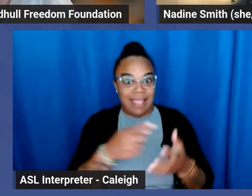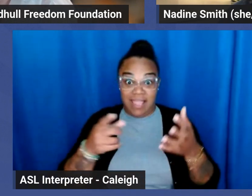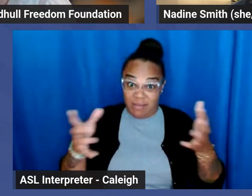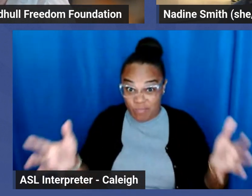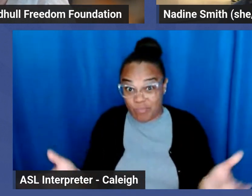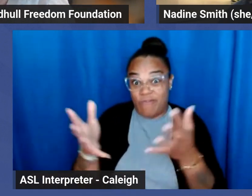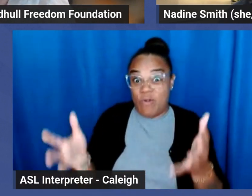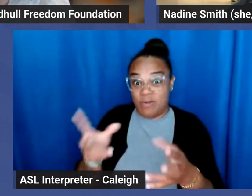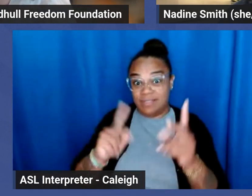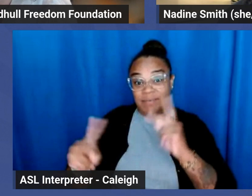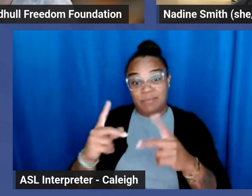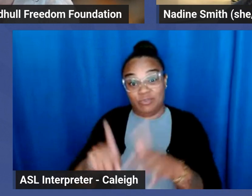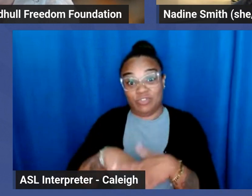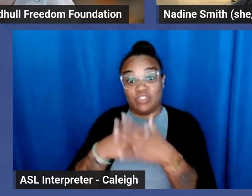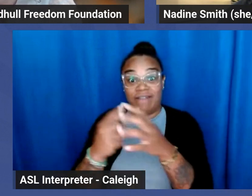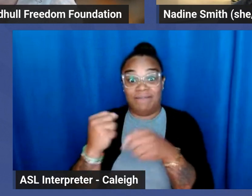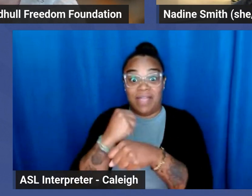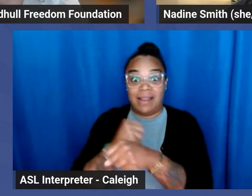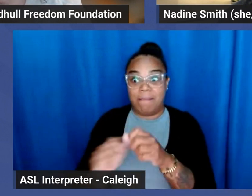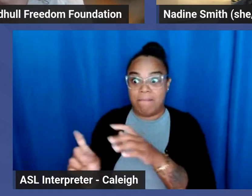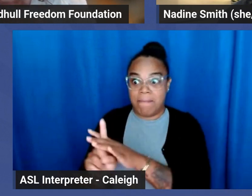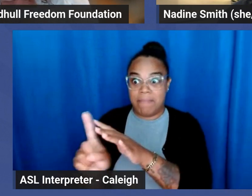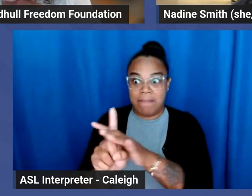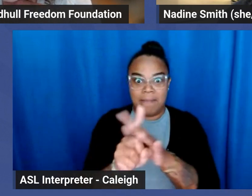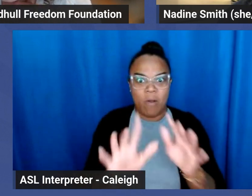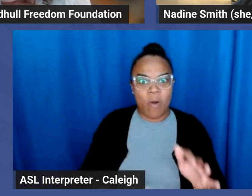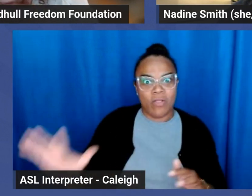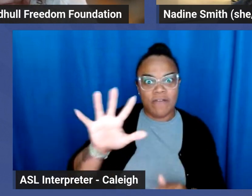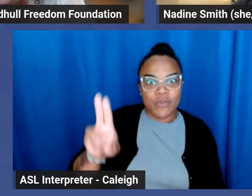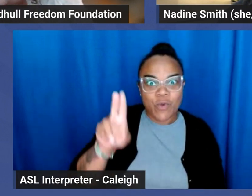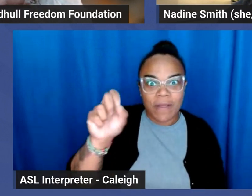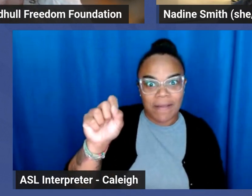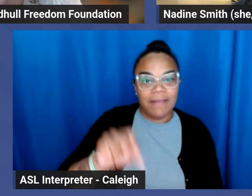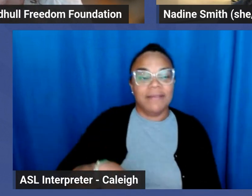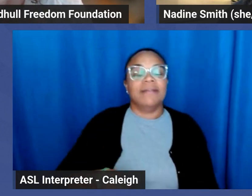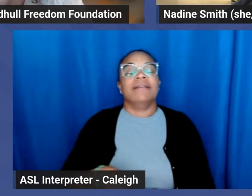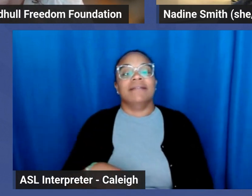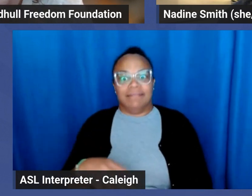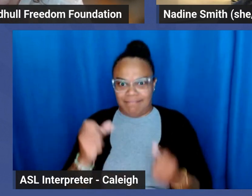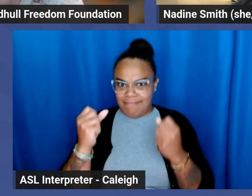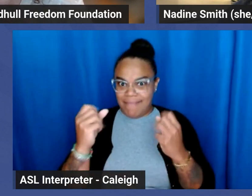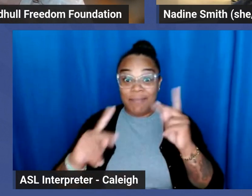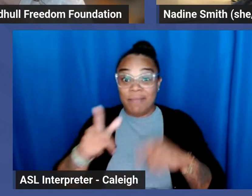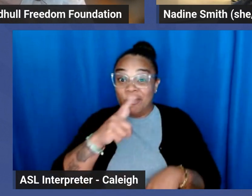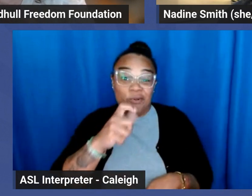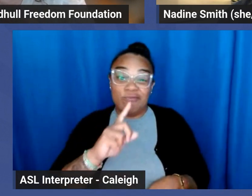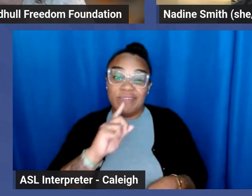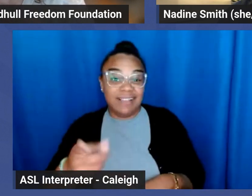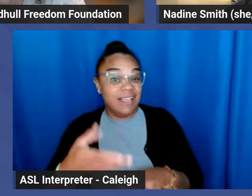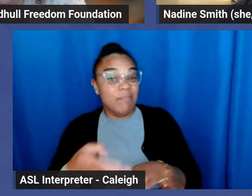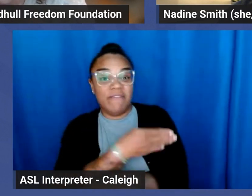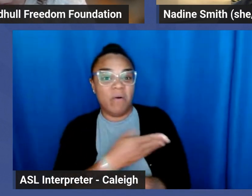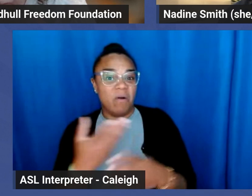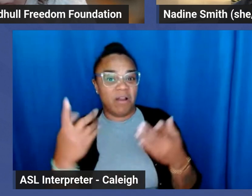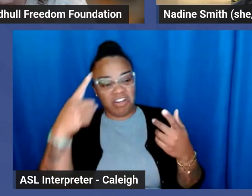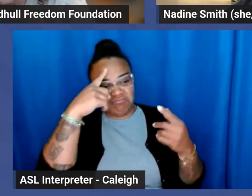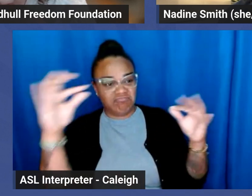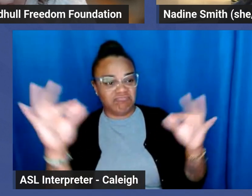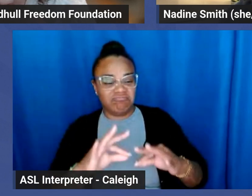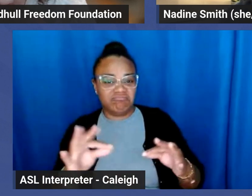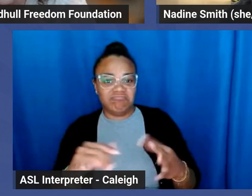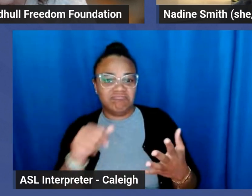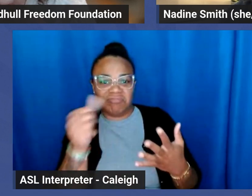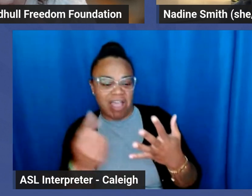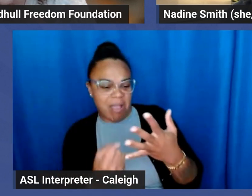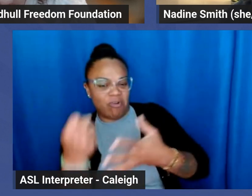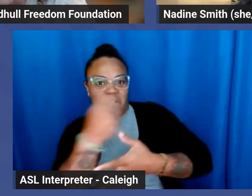the country that took a lot of people who might not have made that their priority or might not have